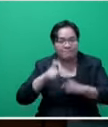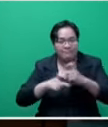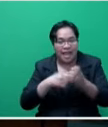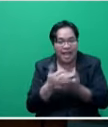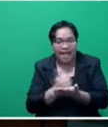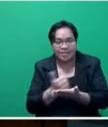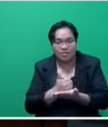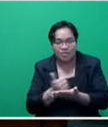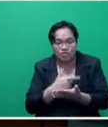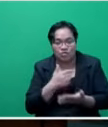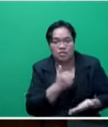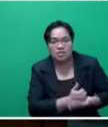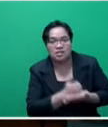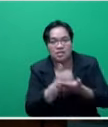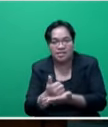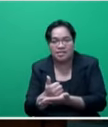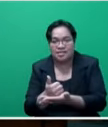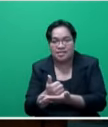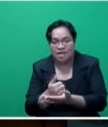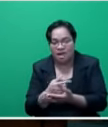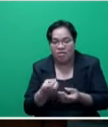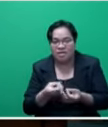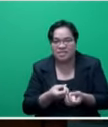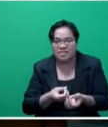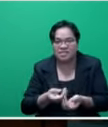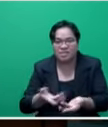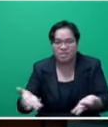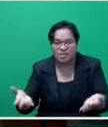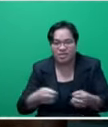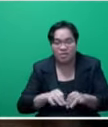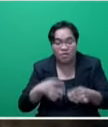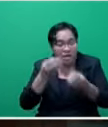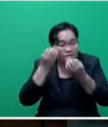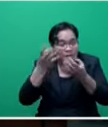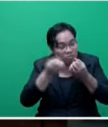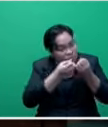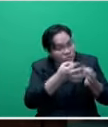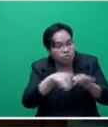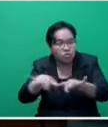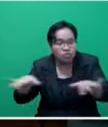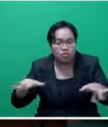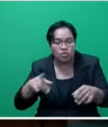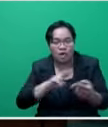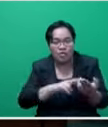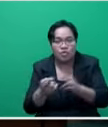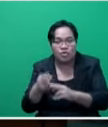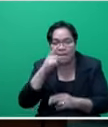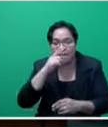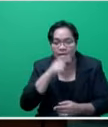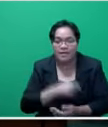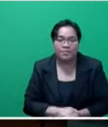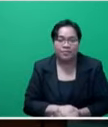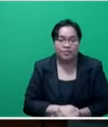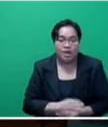action, and to assist in the dissemination of information to our rural people. Mr. Speaker, sir,